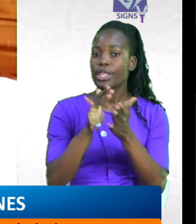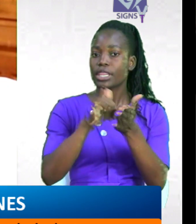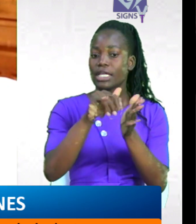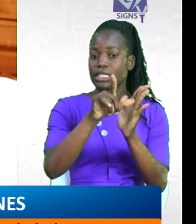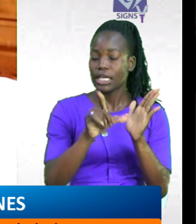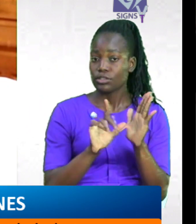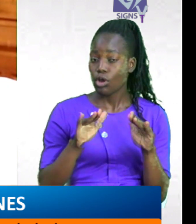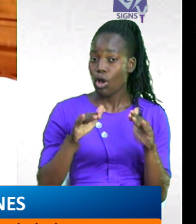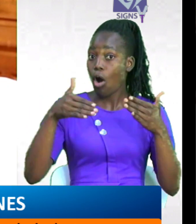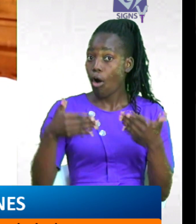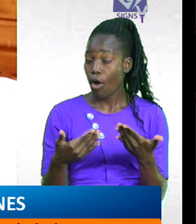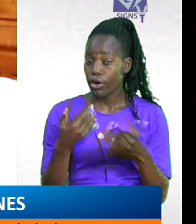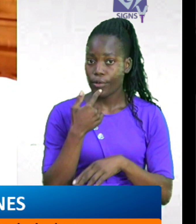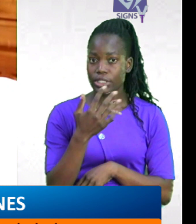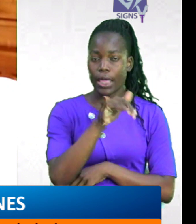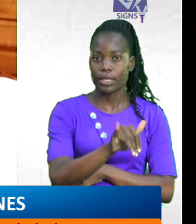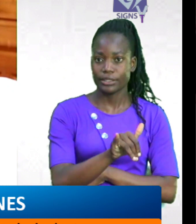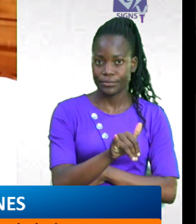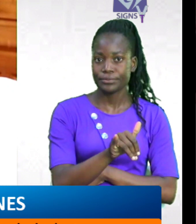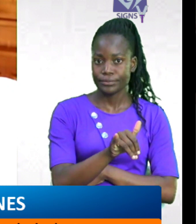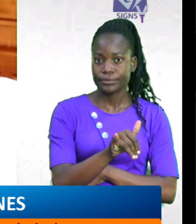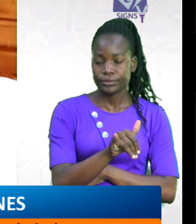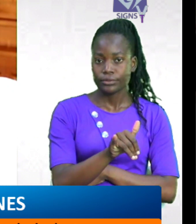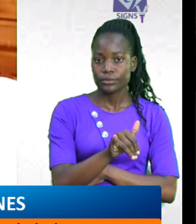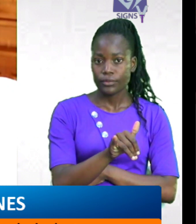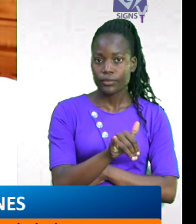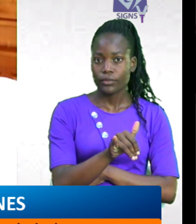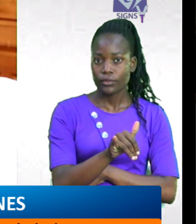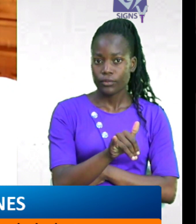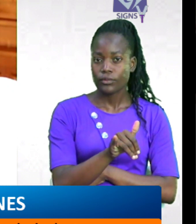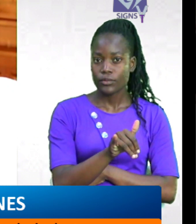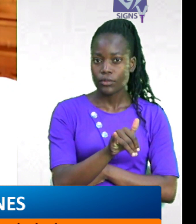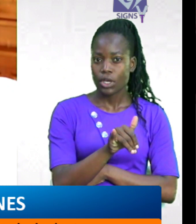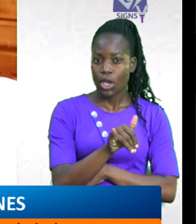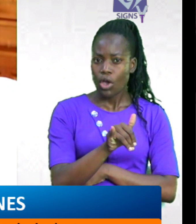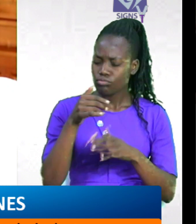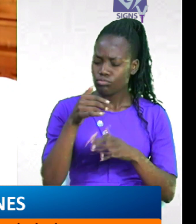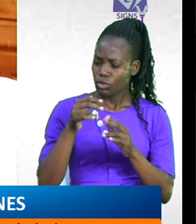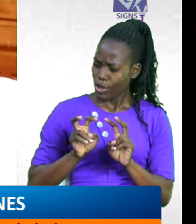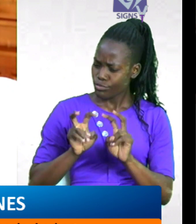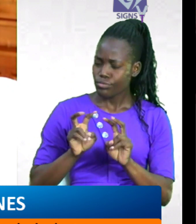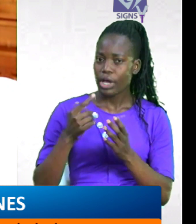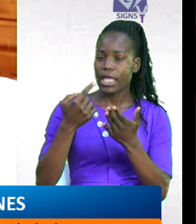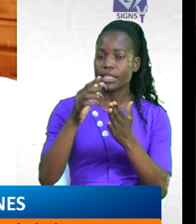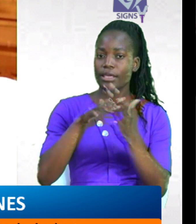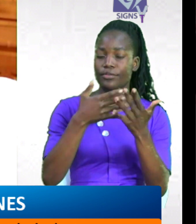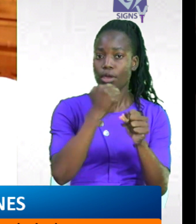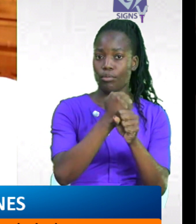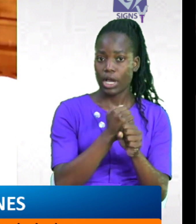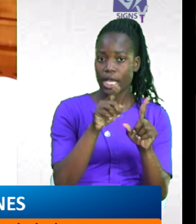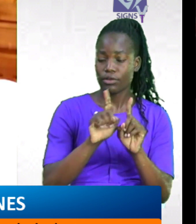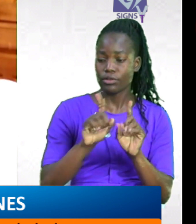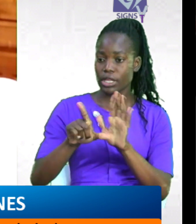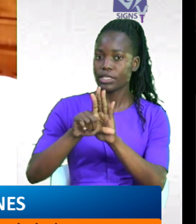lessons. Or we can say that we look at the framework, and I think